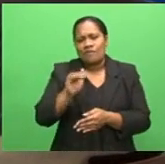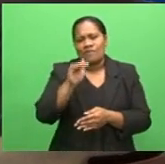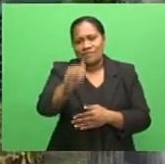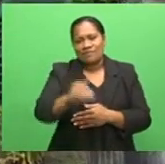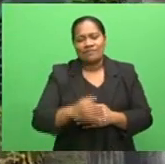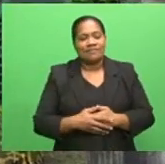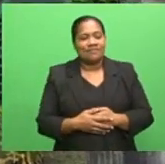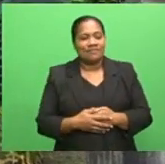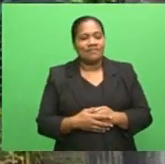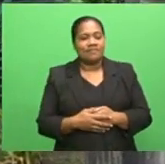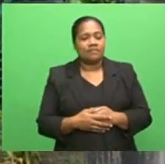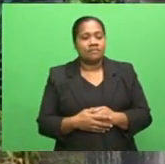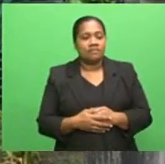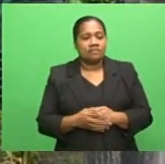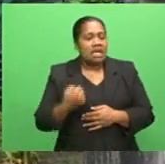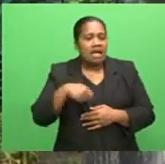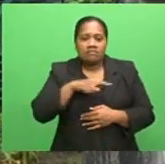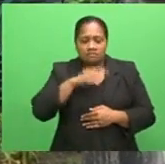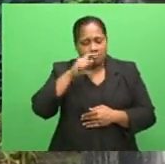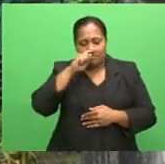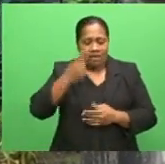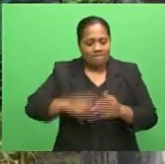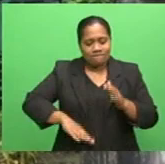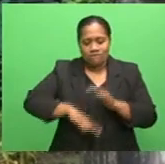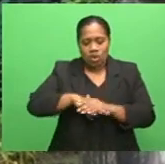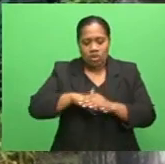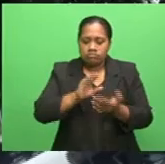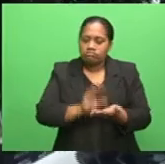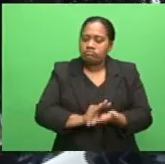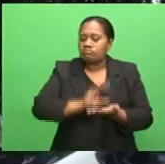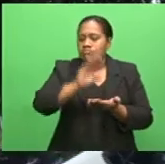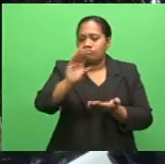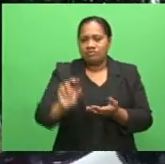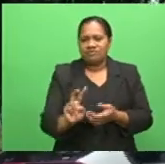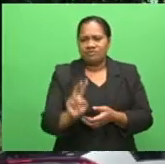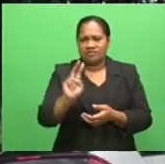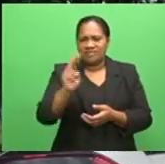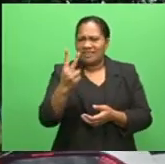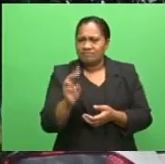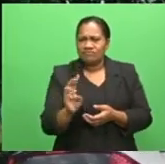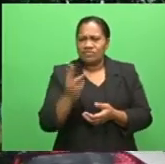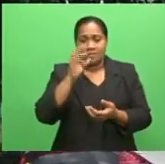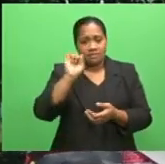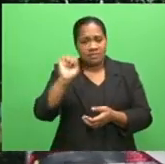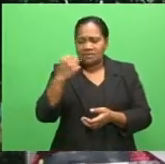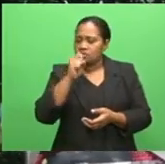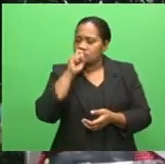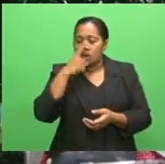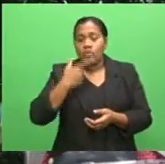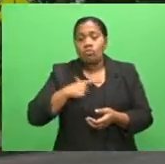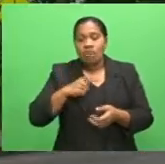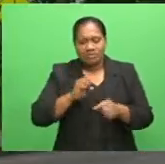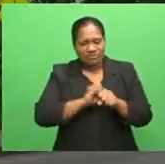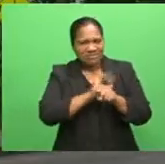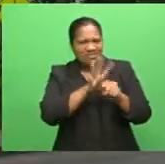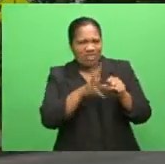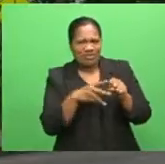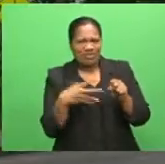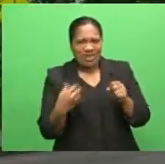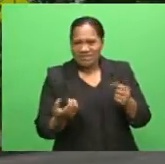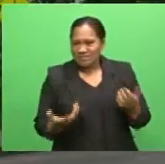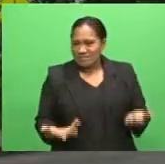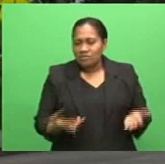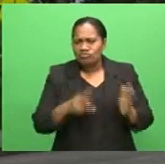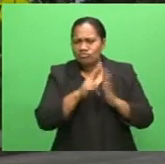fully distribute a scholarship in the second semester. It's because of the COVID thing that is done. So we